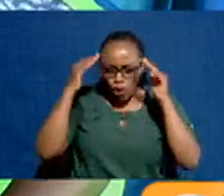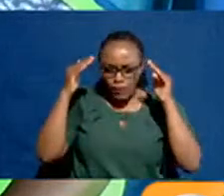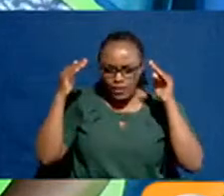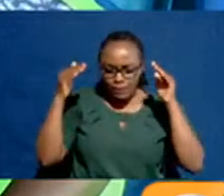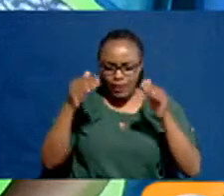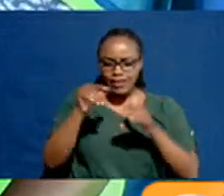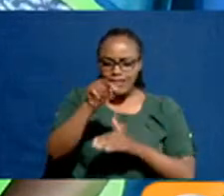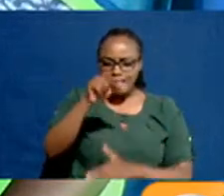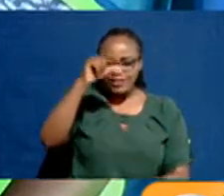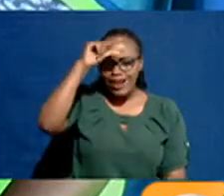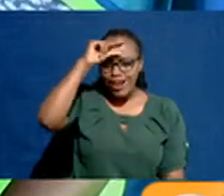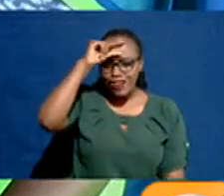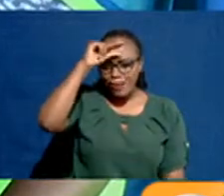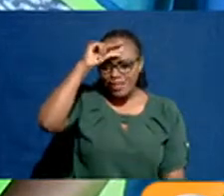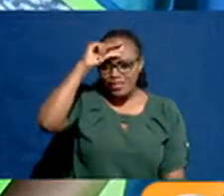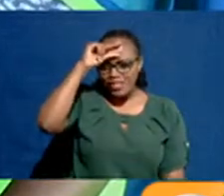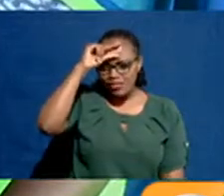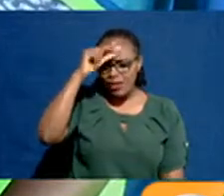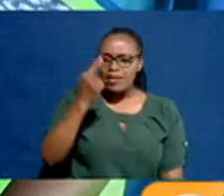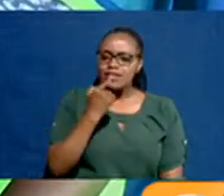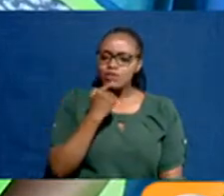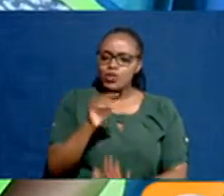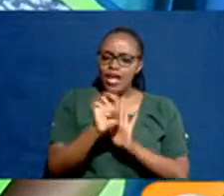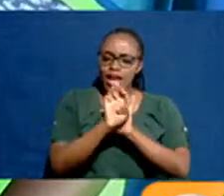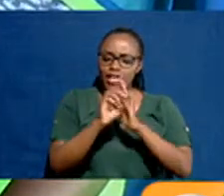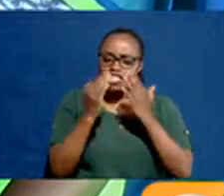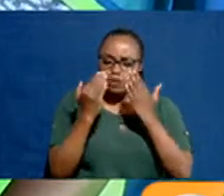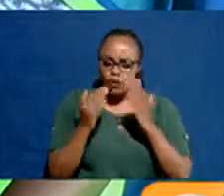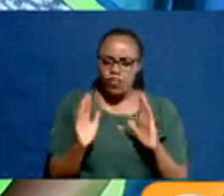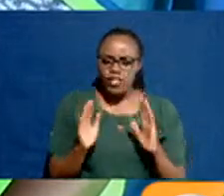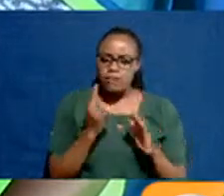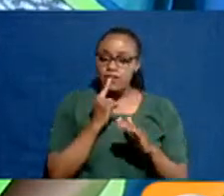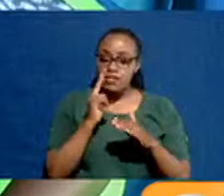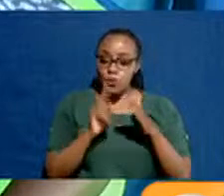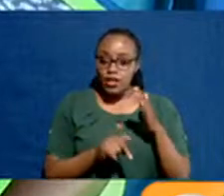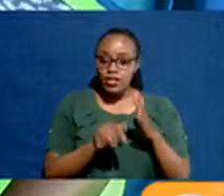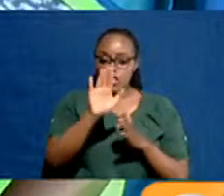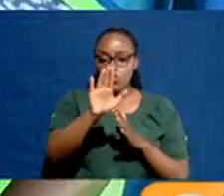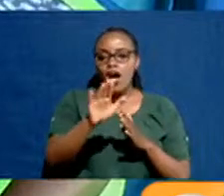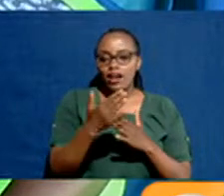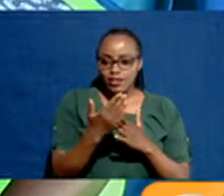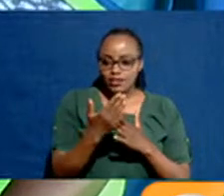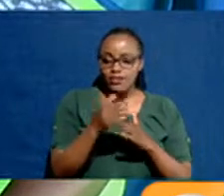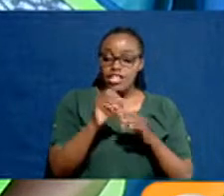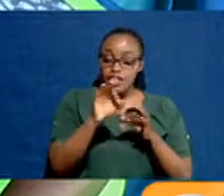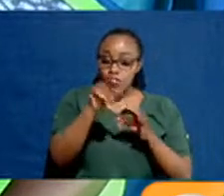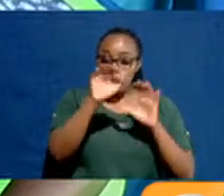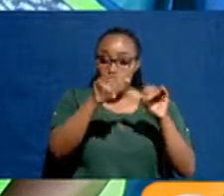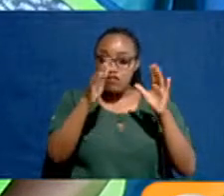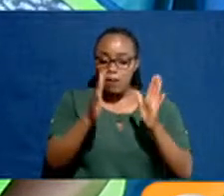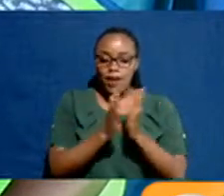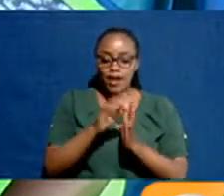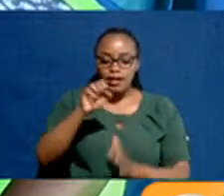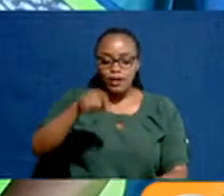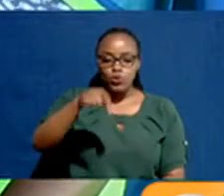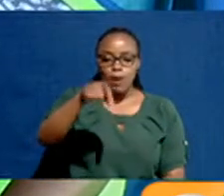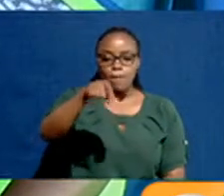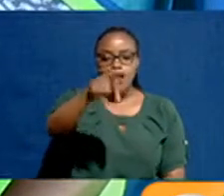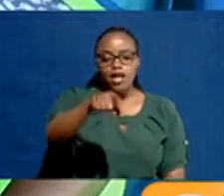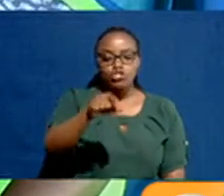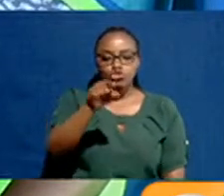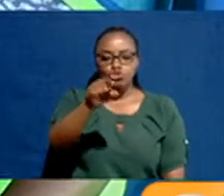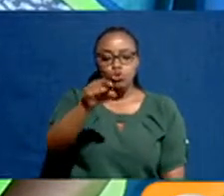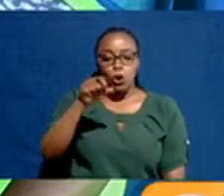of that government. And I give an example. I said if you are a farmer and you are planting, you